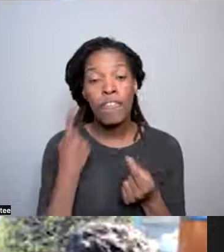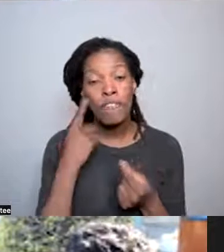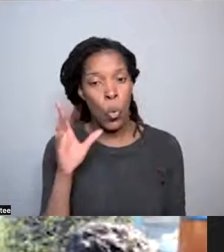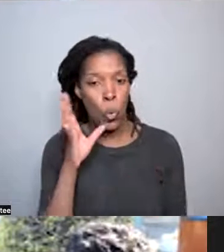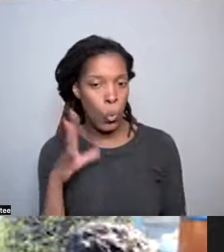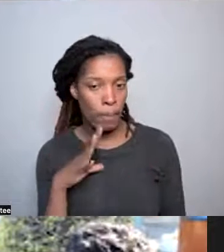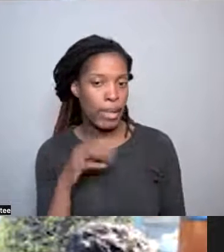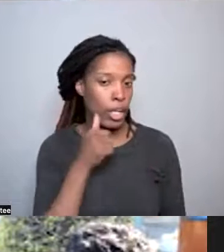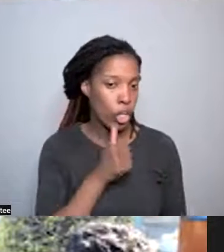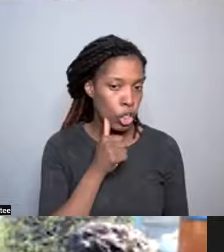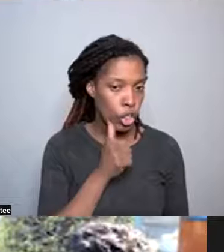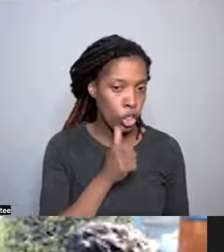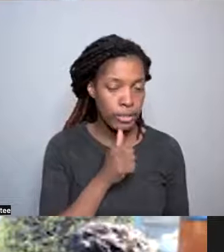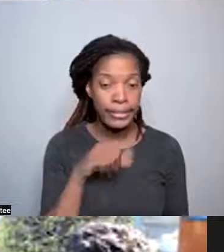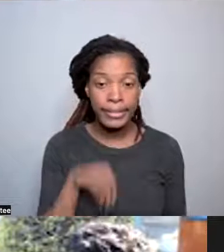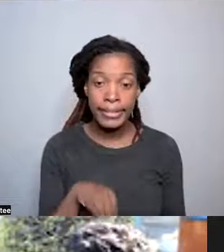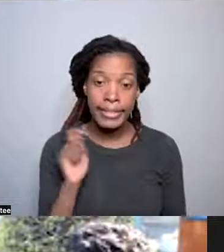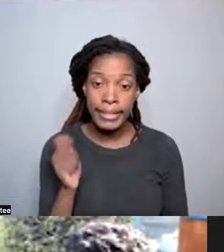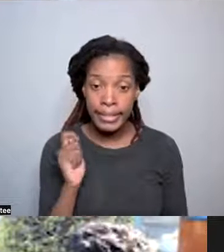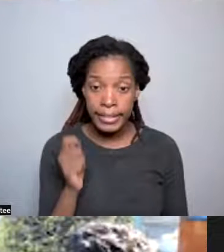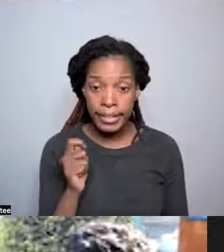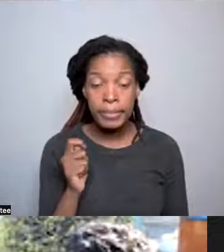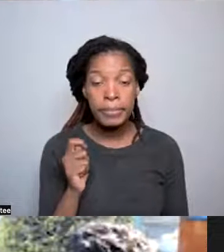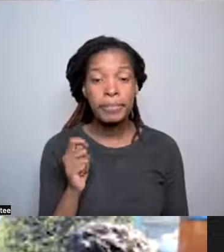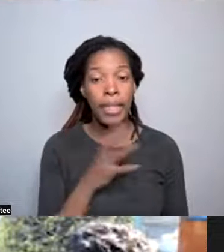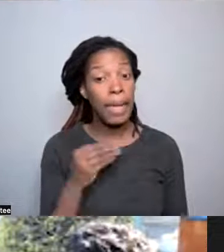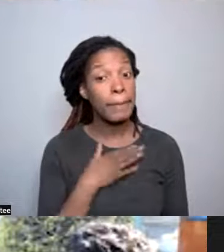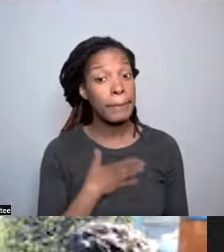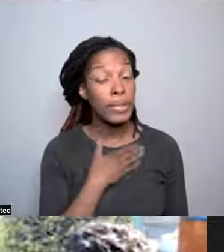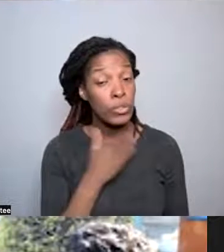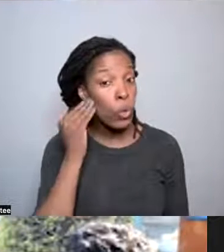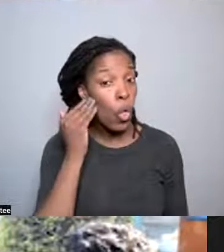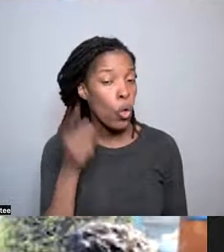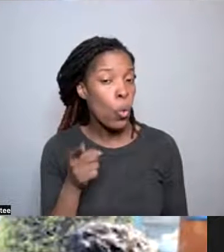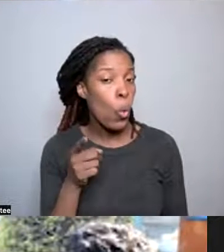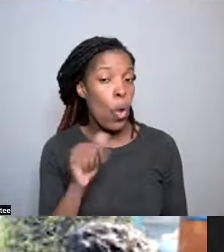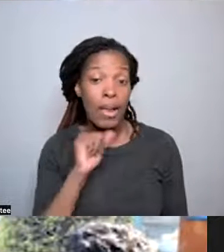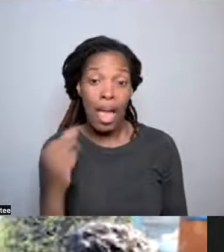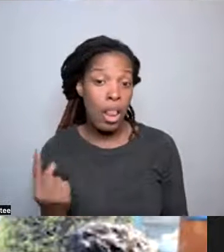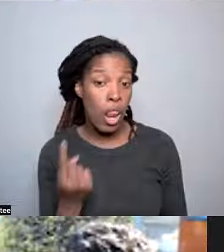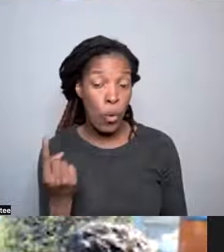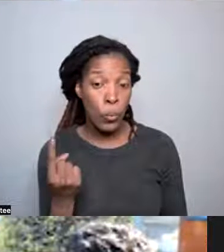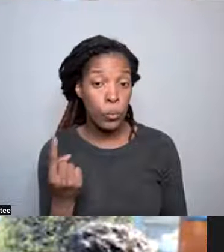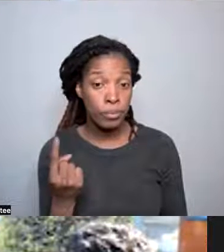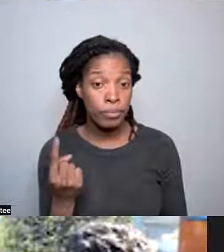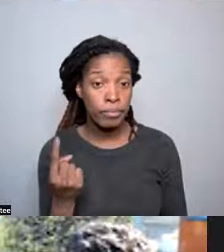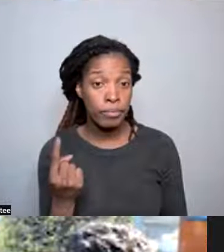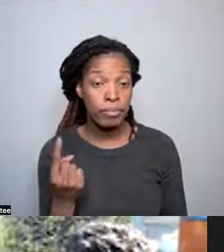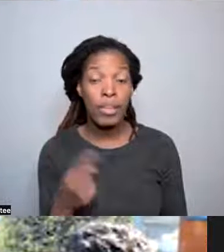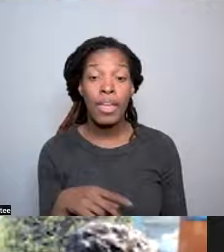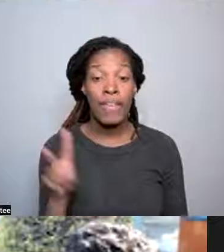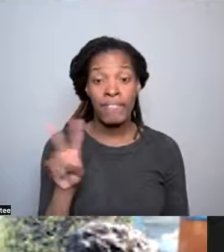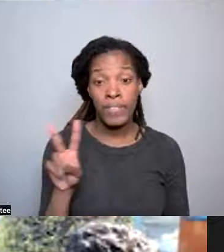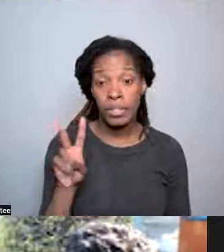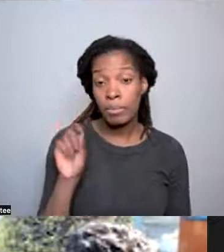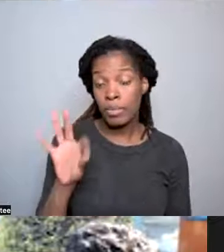and girls of Kenya. And please know that you are not alone. that victims of